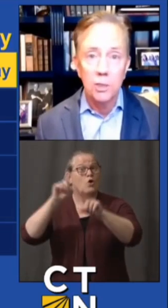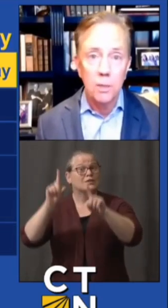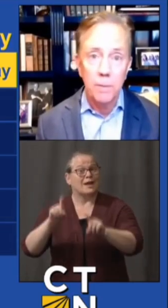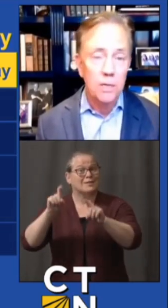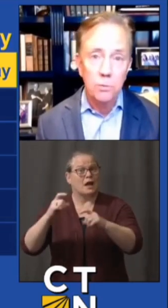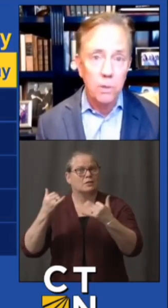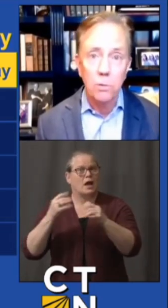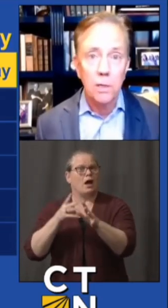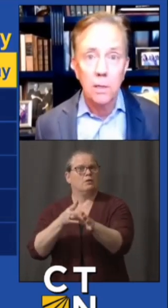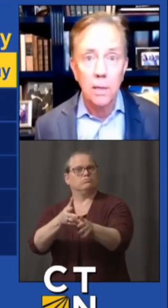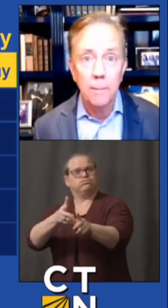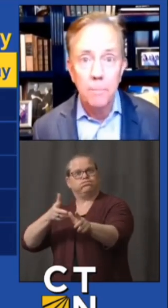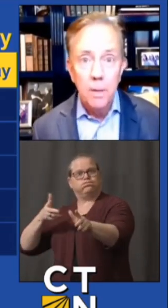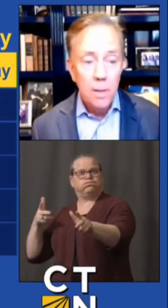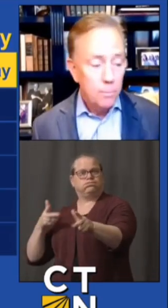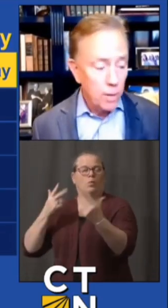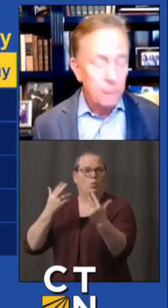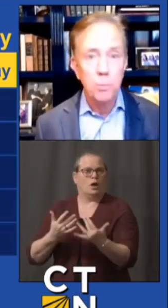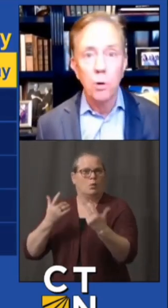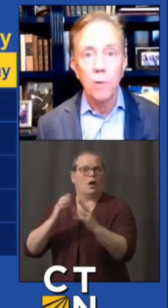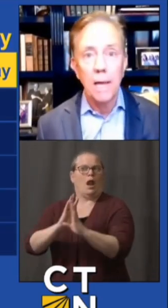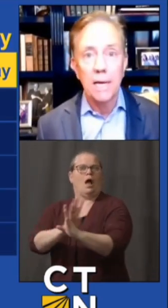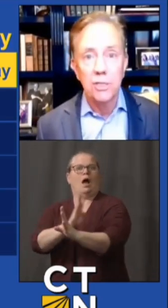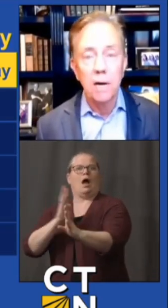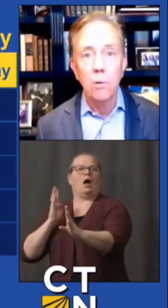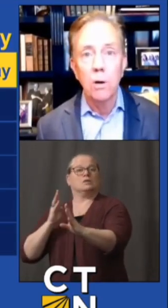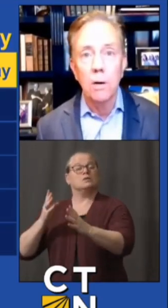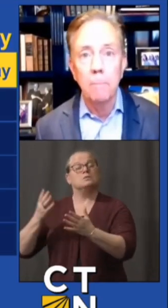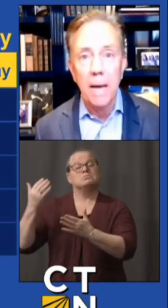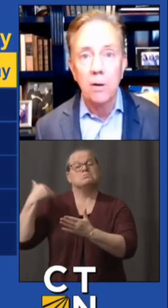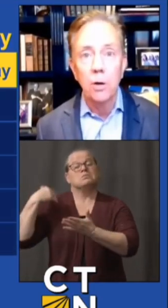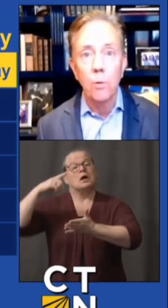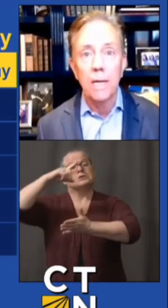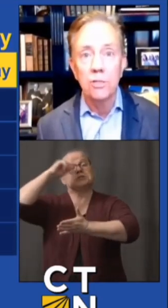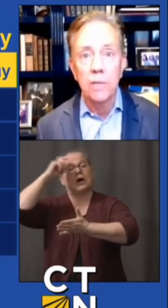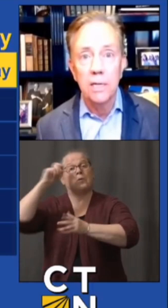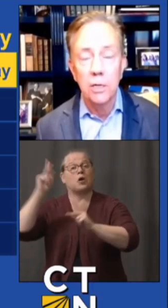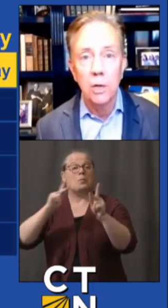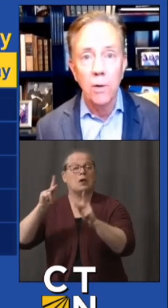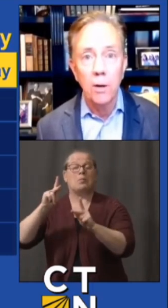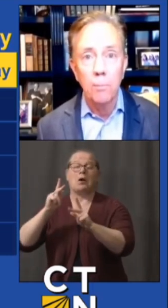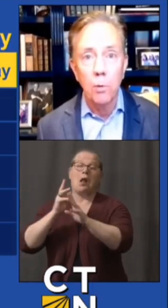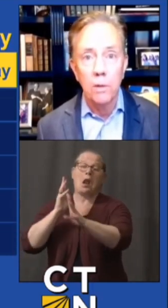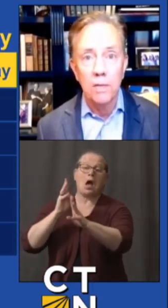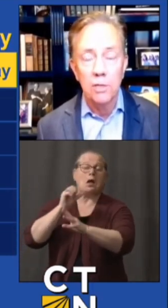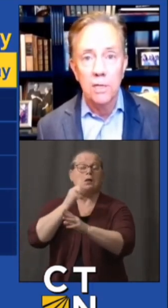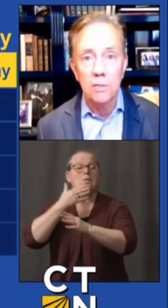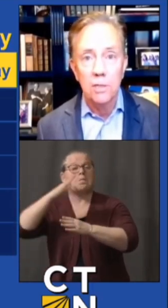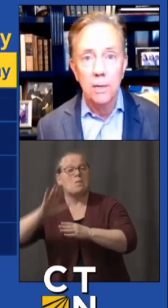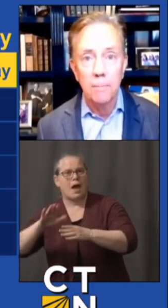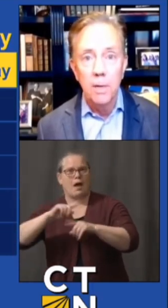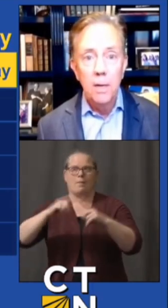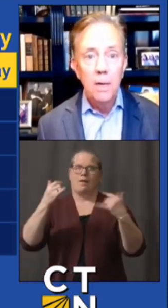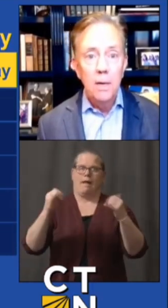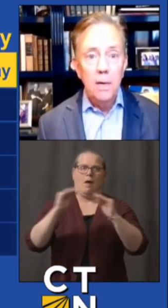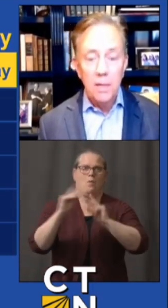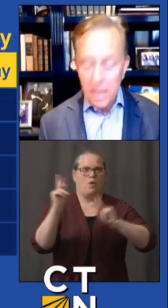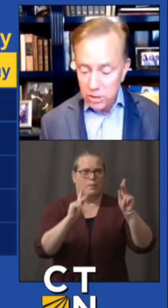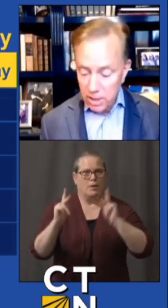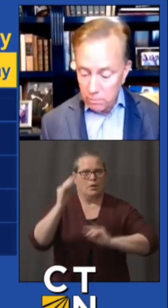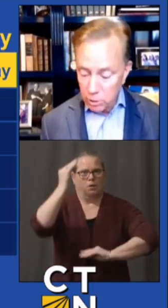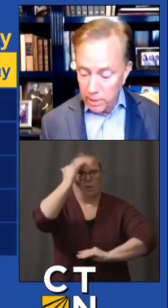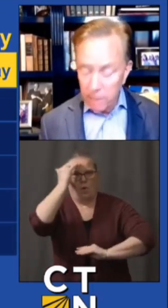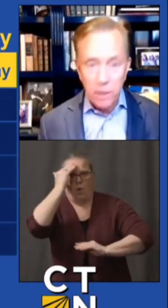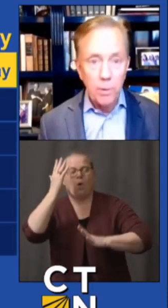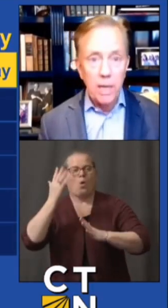lines because we were a little perhaps more relaxed. Now we're back on our wits and to know how important this is. That